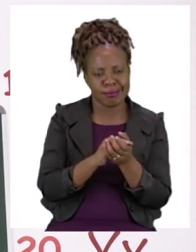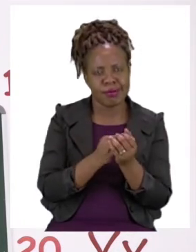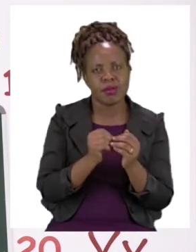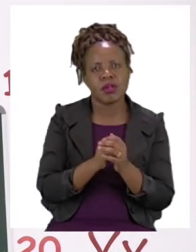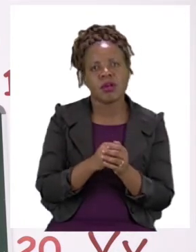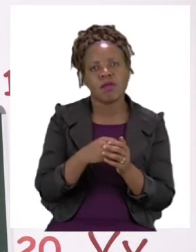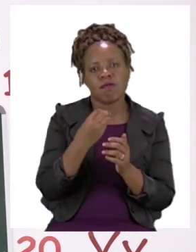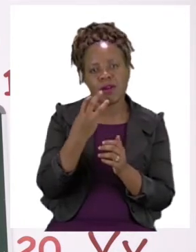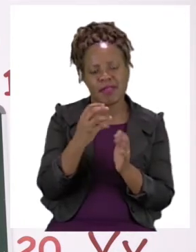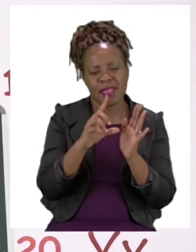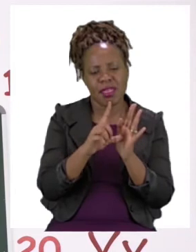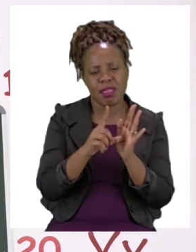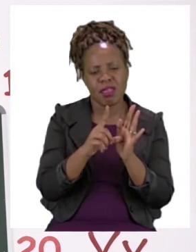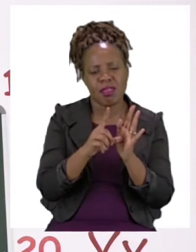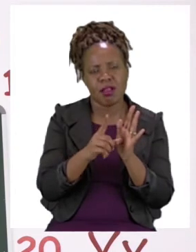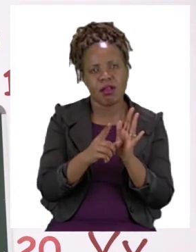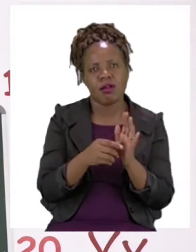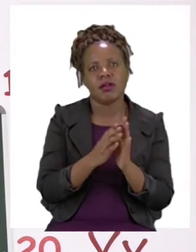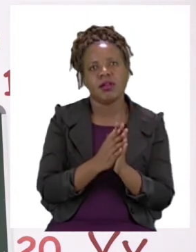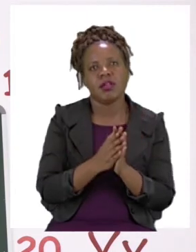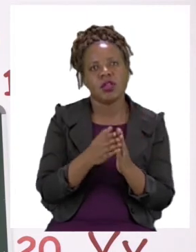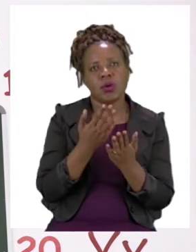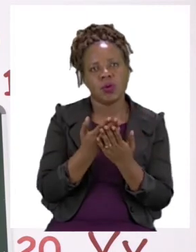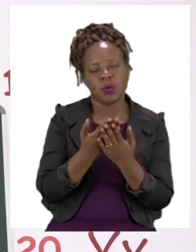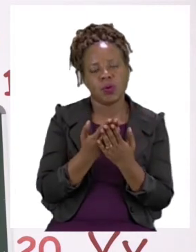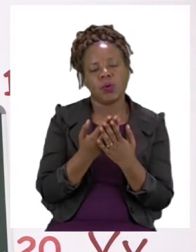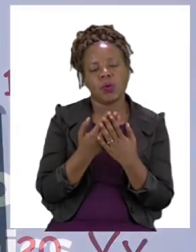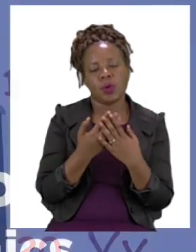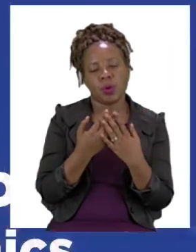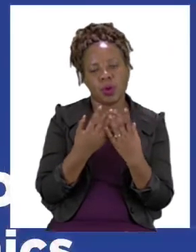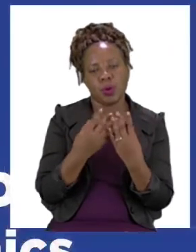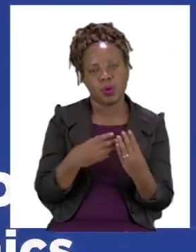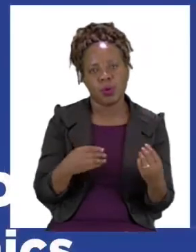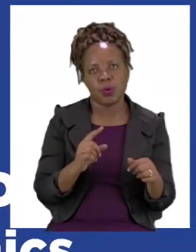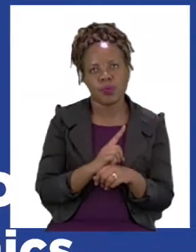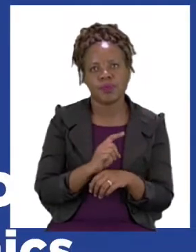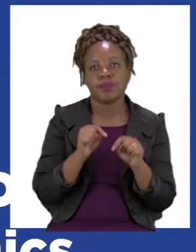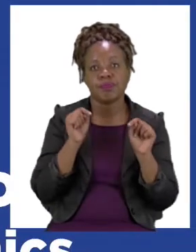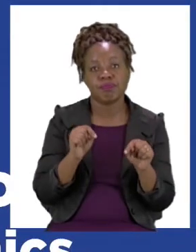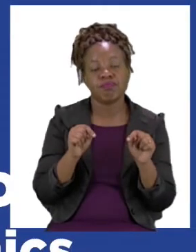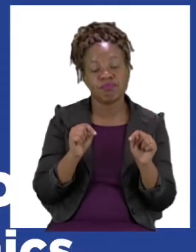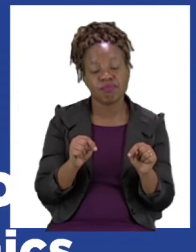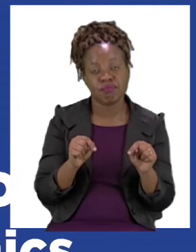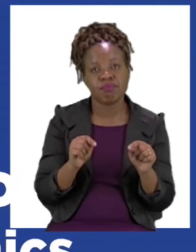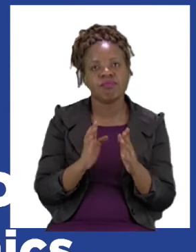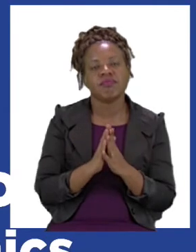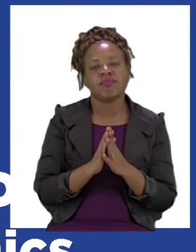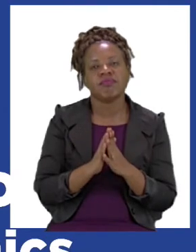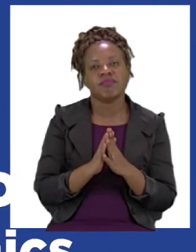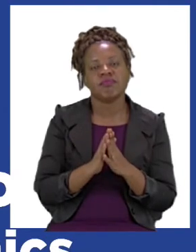sure your hands are dry before you touch anything else. Well done. Today's lesson is all